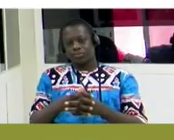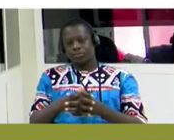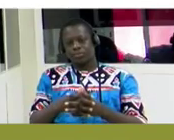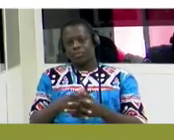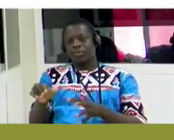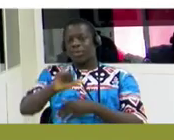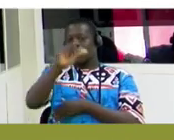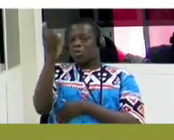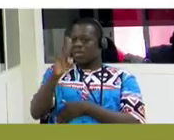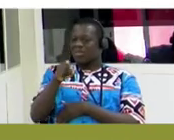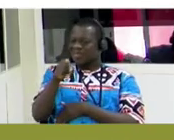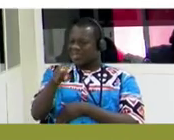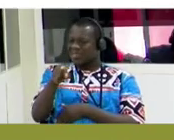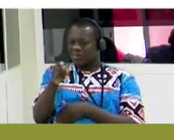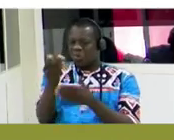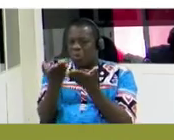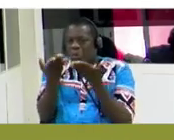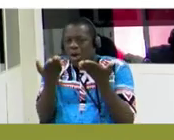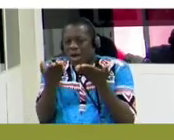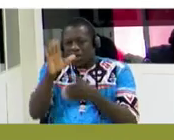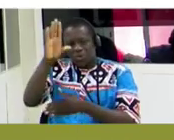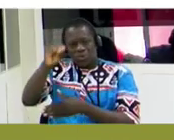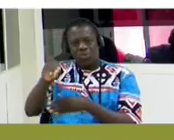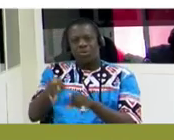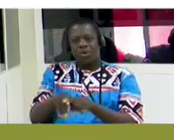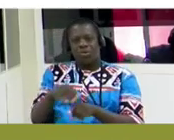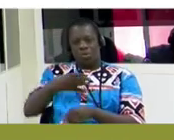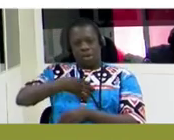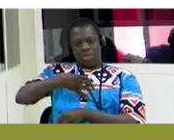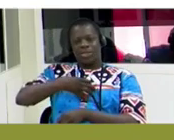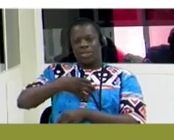what was the purpose? For him to confess.